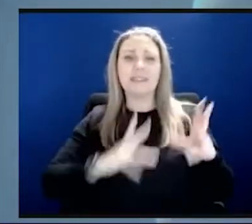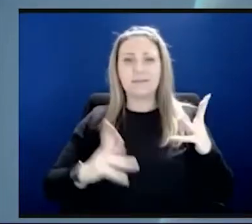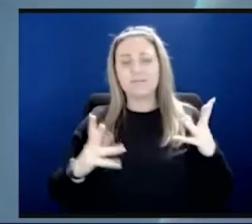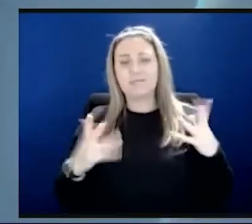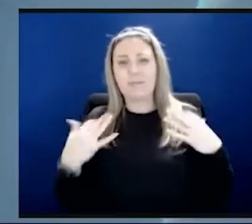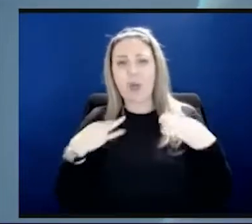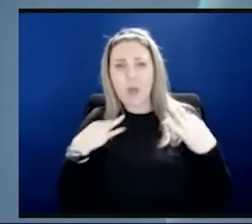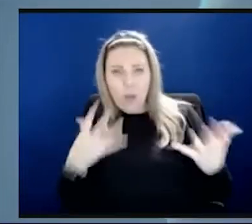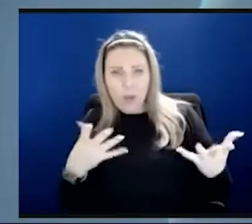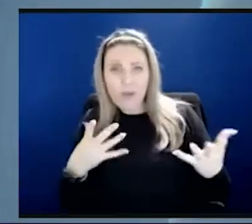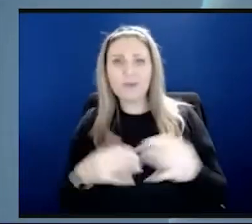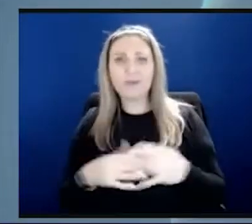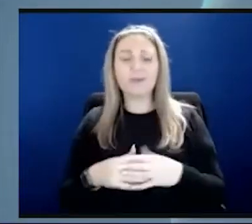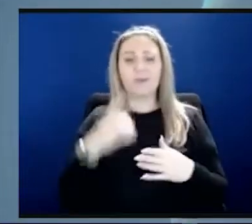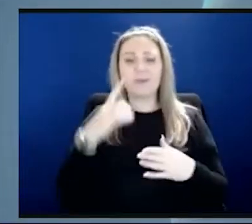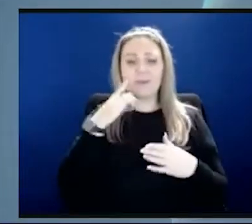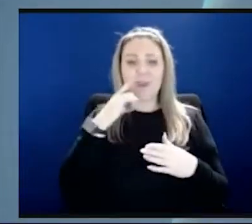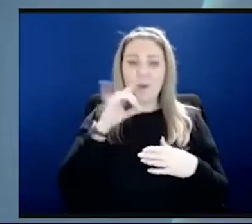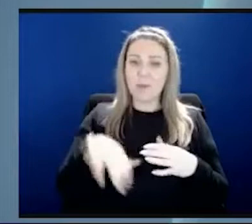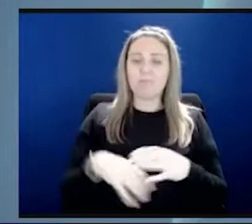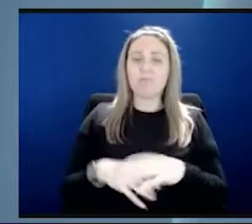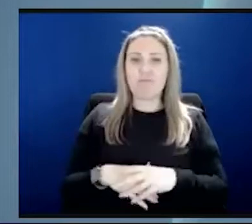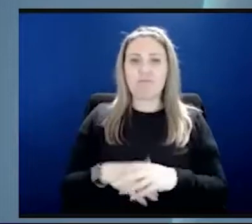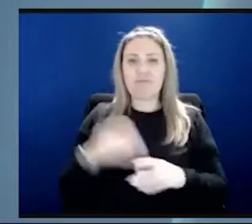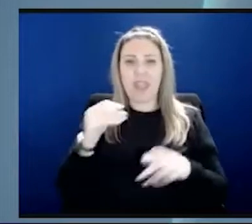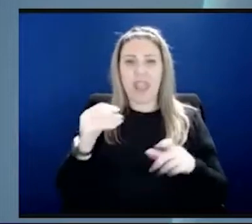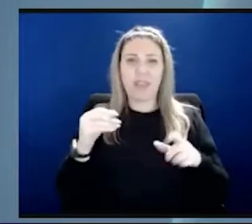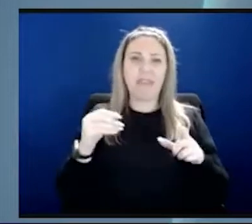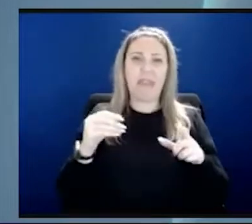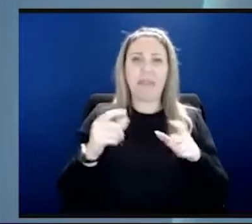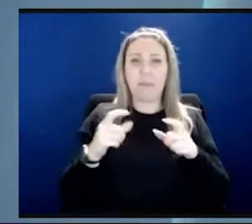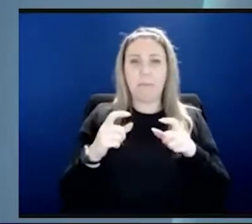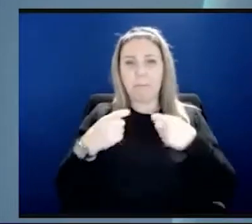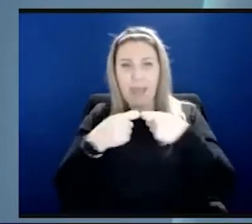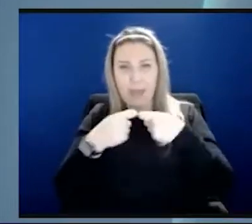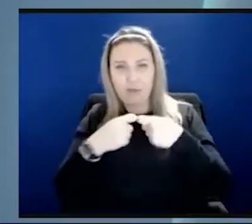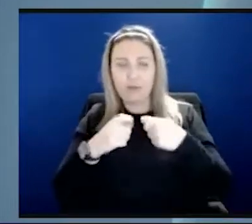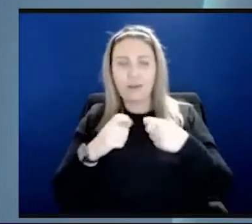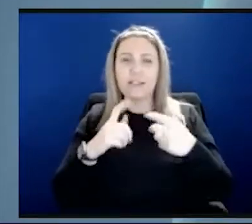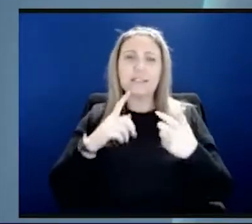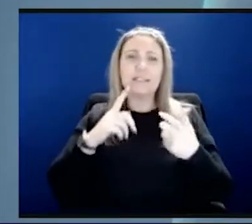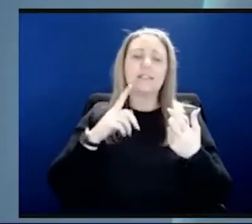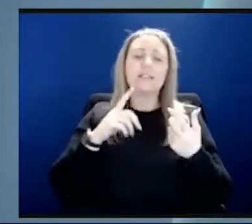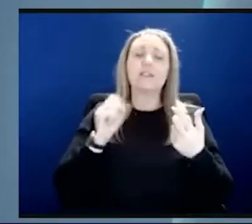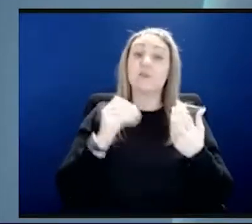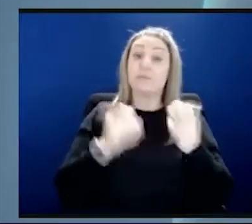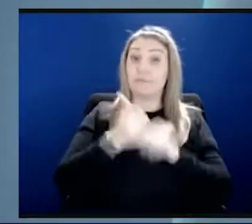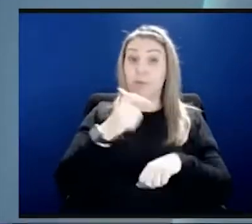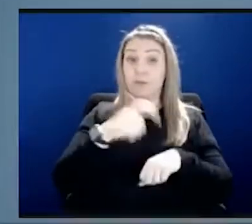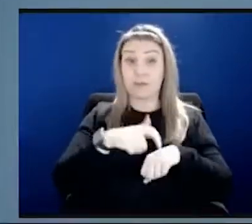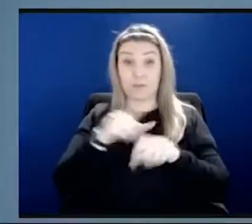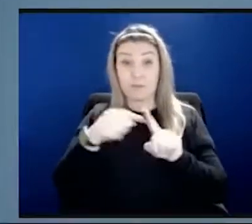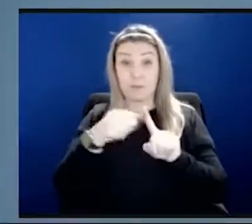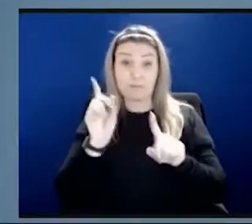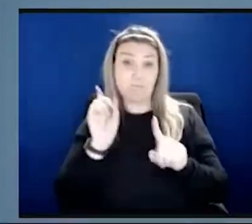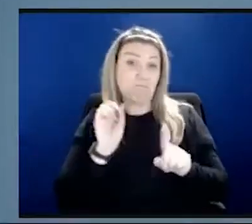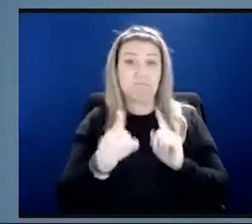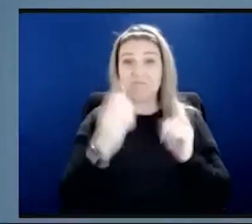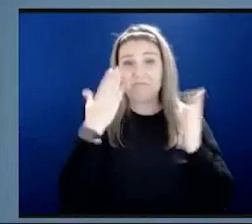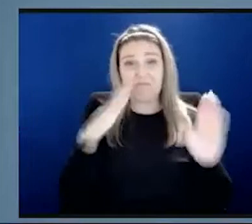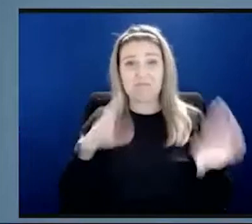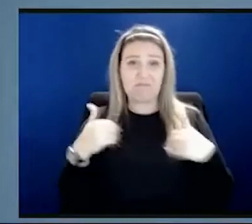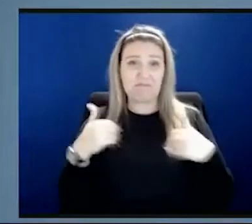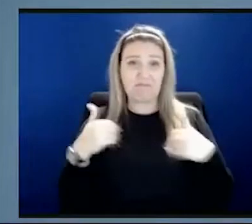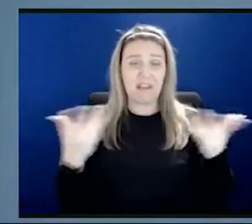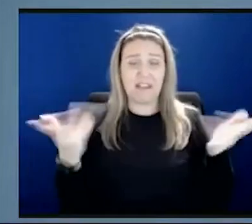to carry that, and as well as the batteries around with. But most of the time, if you walk past a person and didn't know that they had it, you wouldn't be